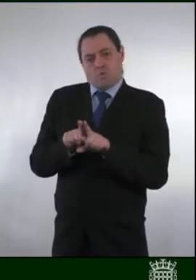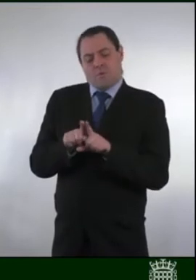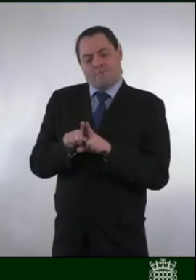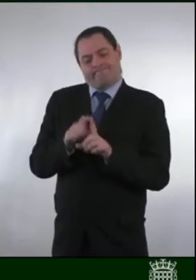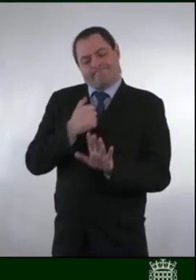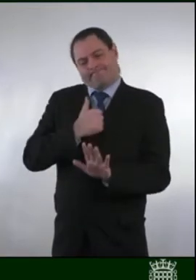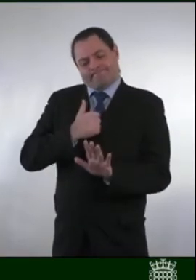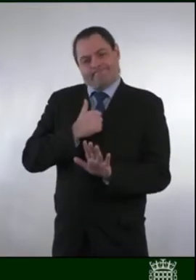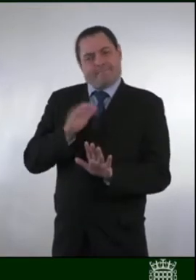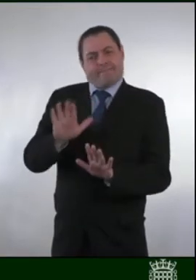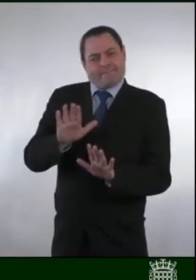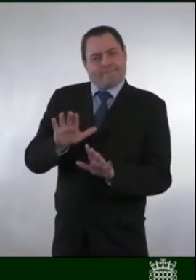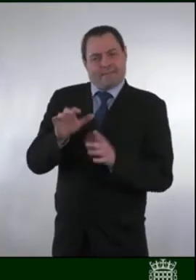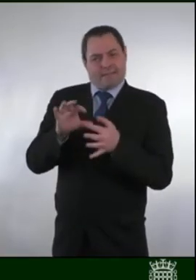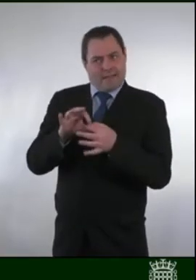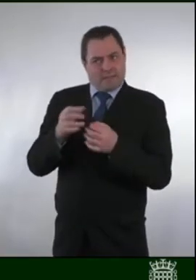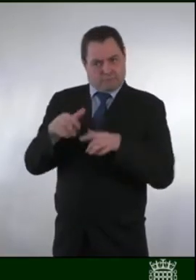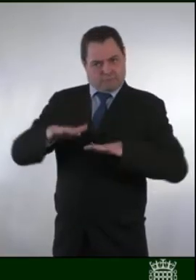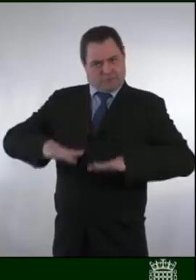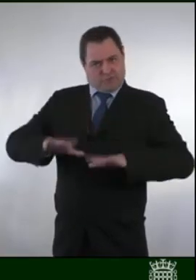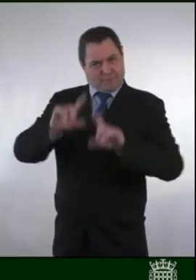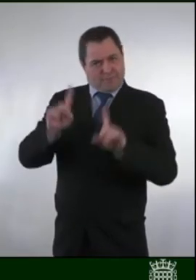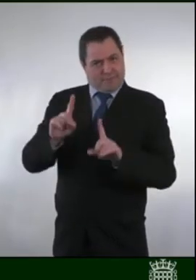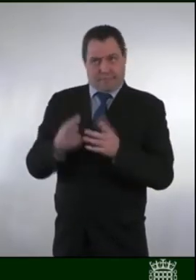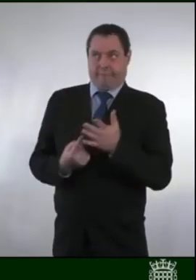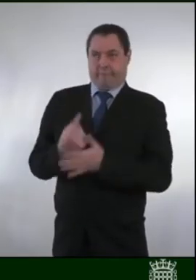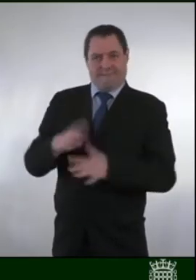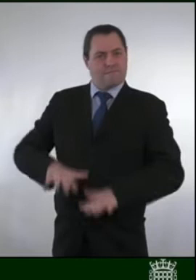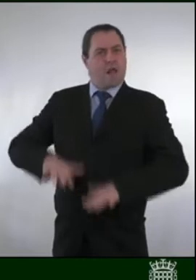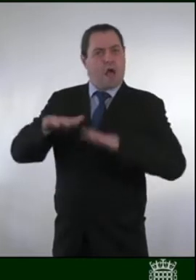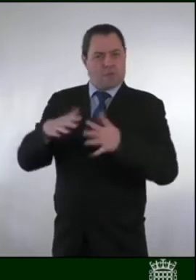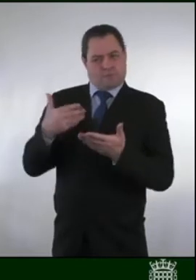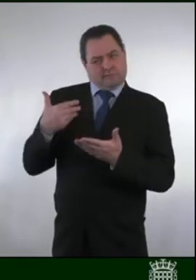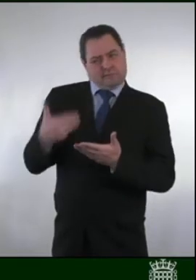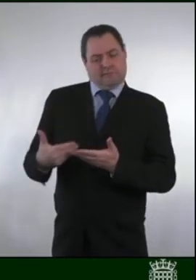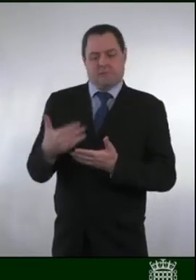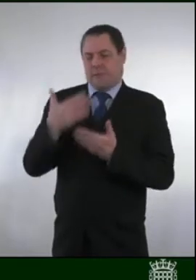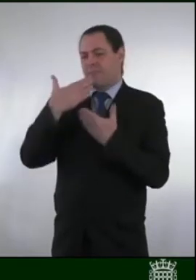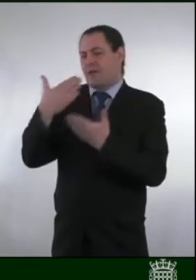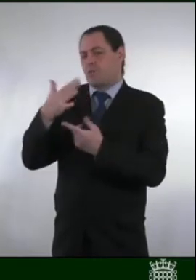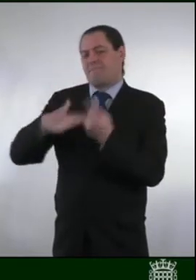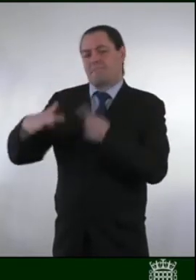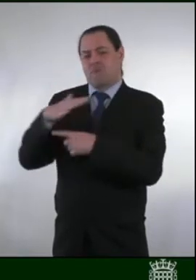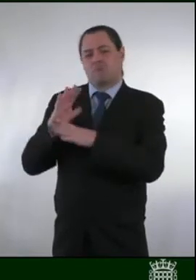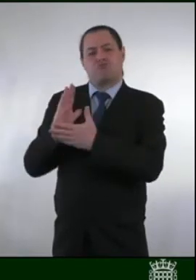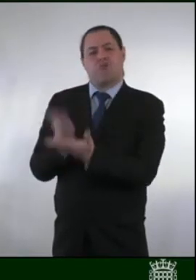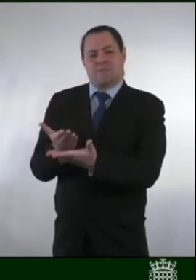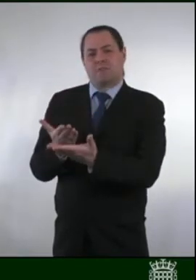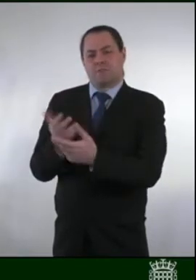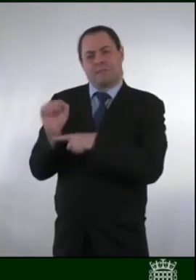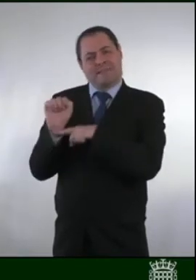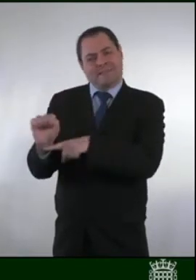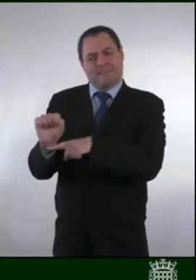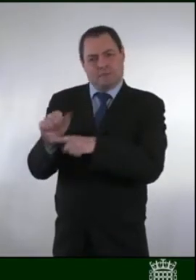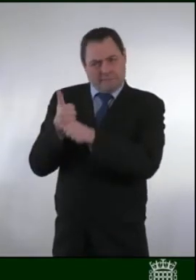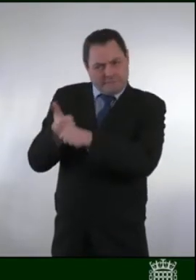the Environment Agency and our emergency services for the work they're doing to support these communities, and I'll be chairing a COBRA meeting later